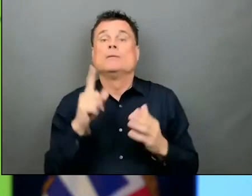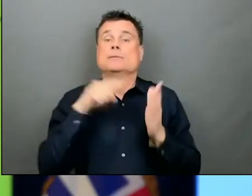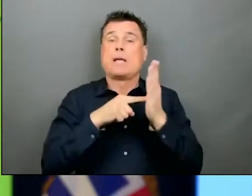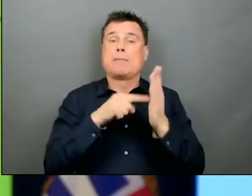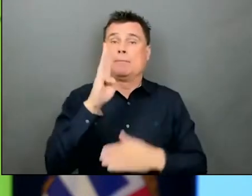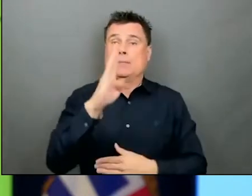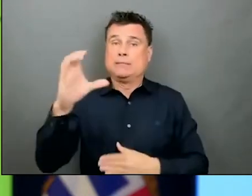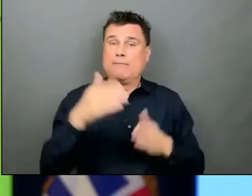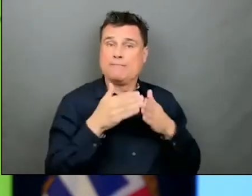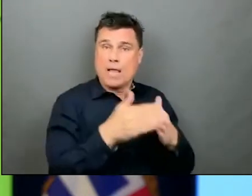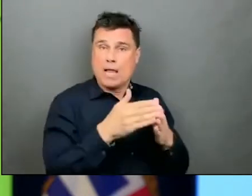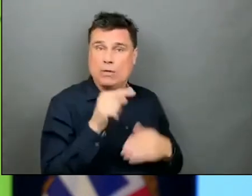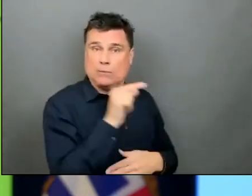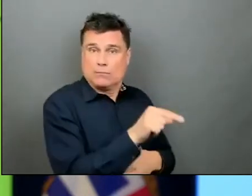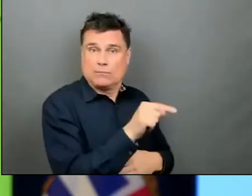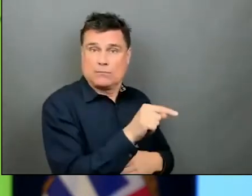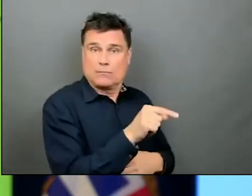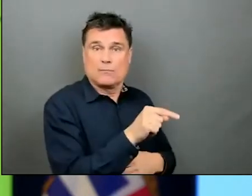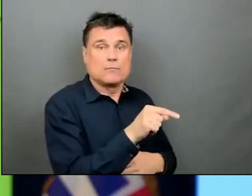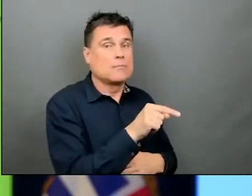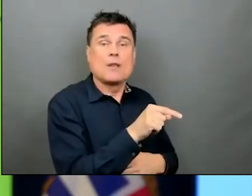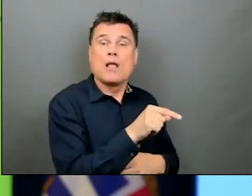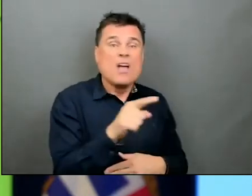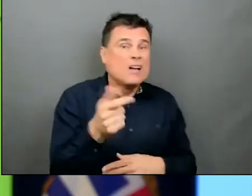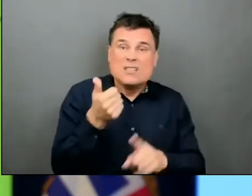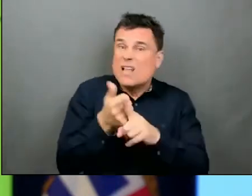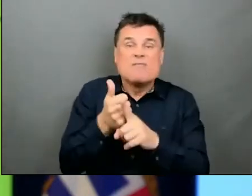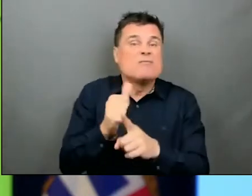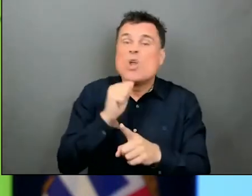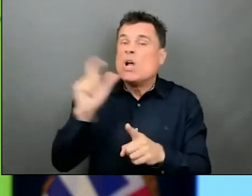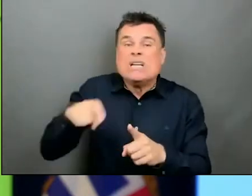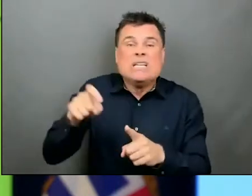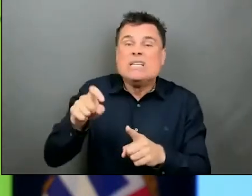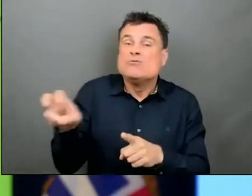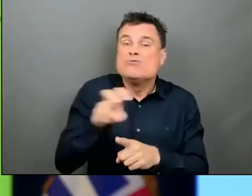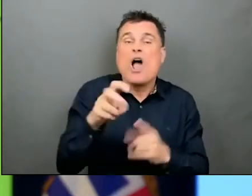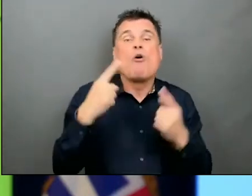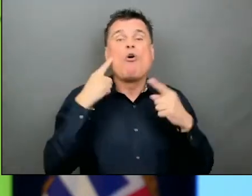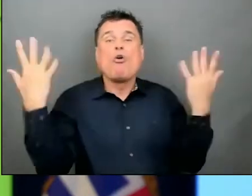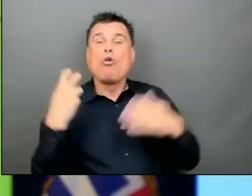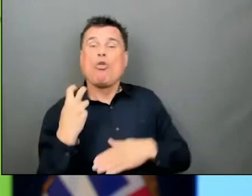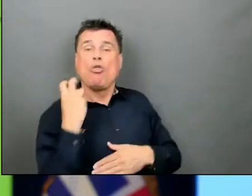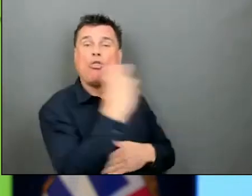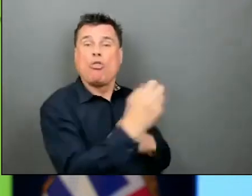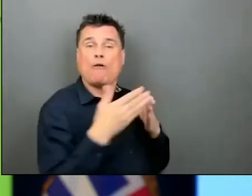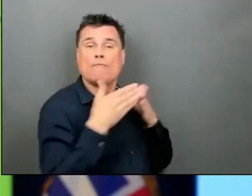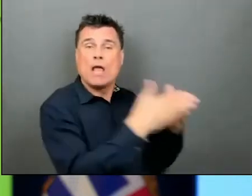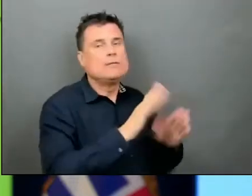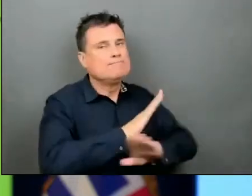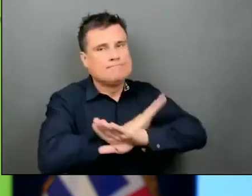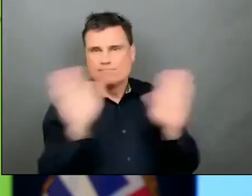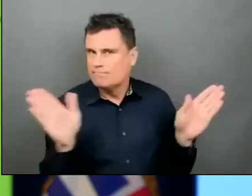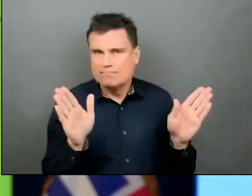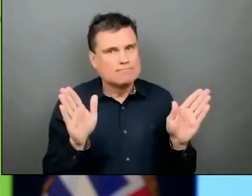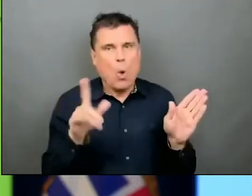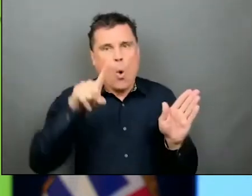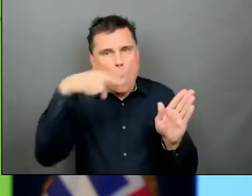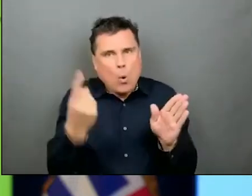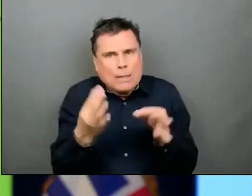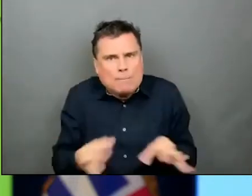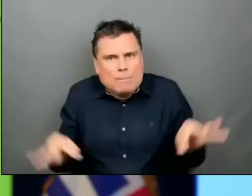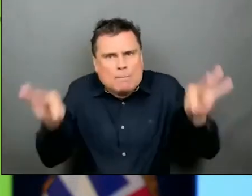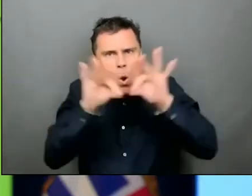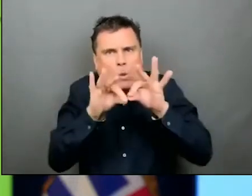vehicle passage, deterring non-essential bookings and limiting sailings. tourism and accommodation industry leaders on